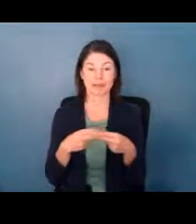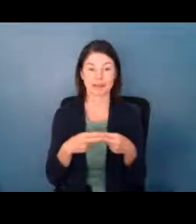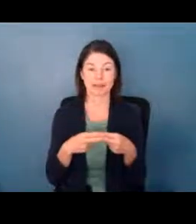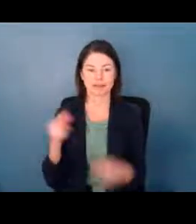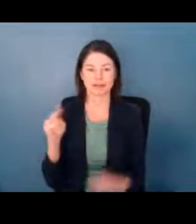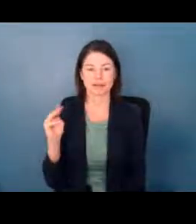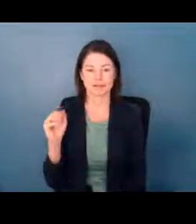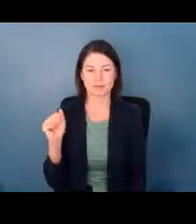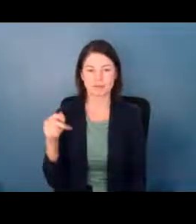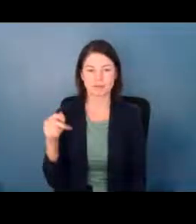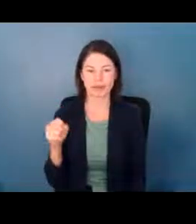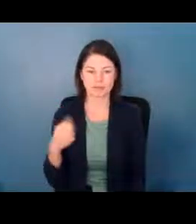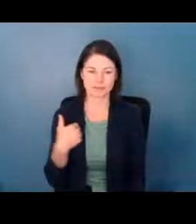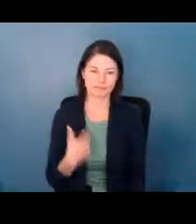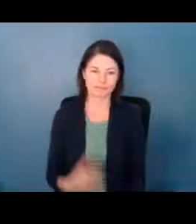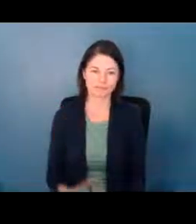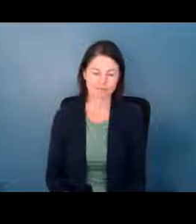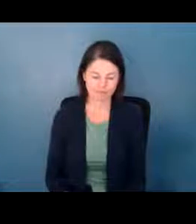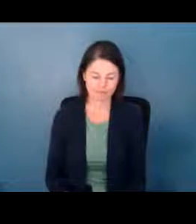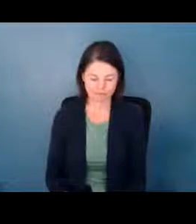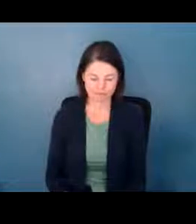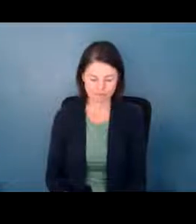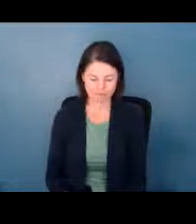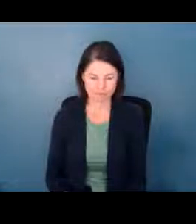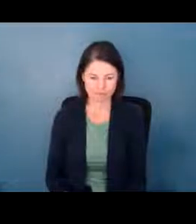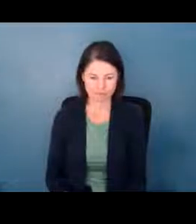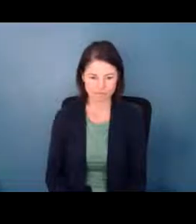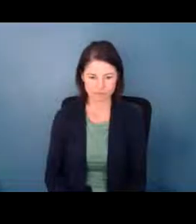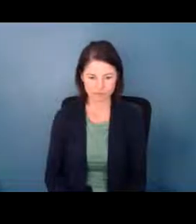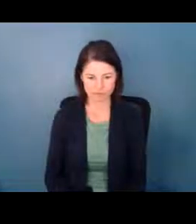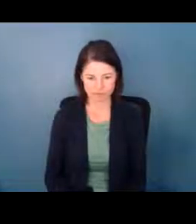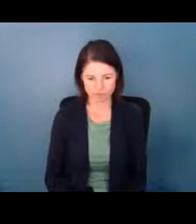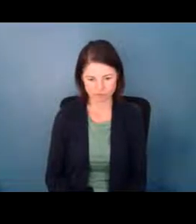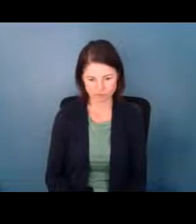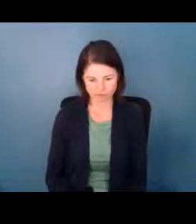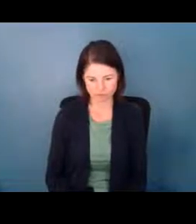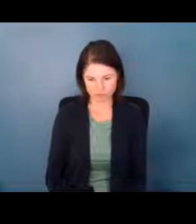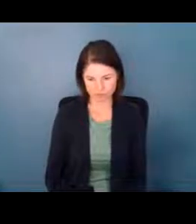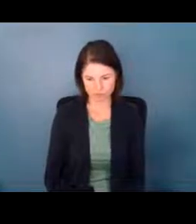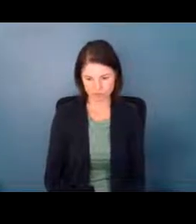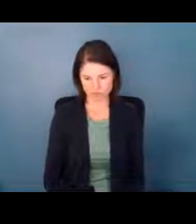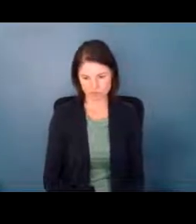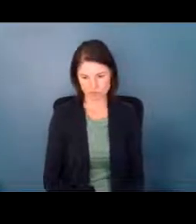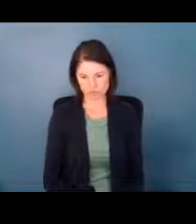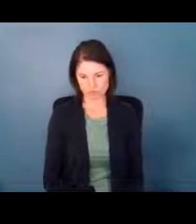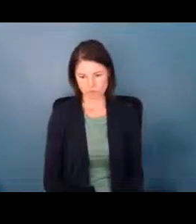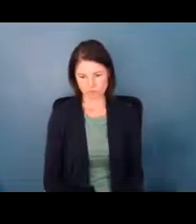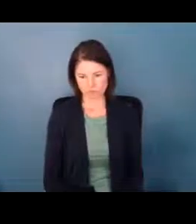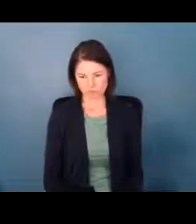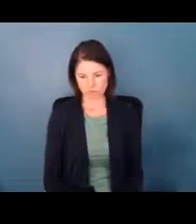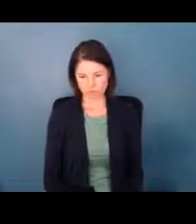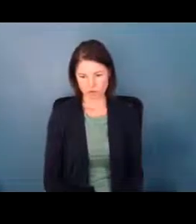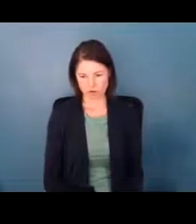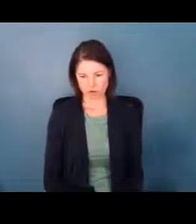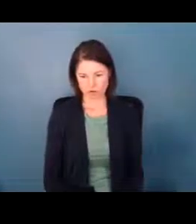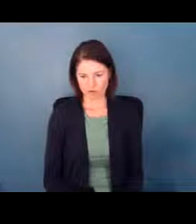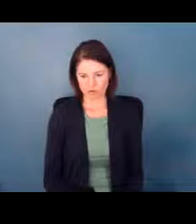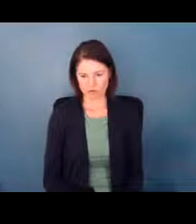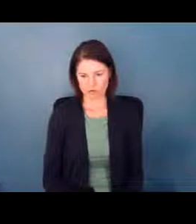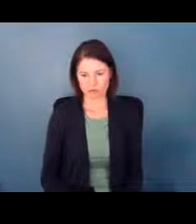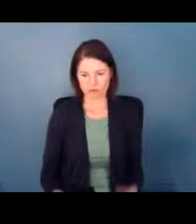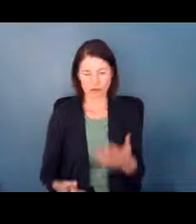presentation is on the priority clean freight corridors and some of the projects that we've identified